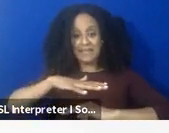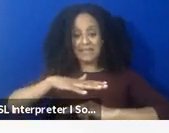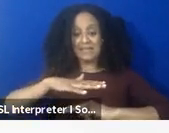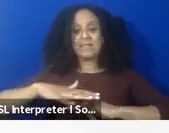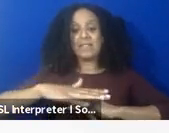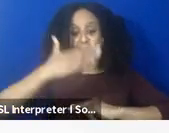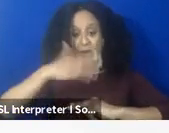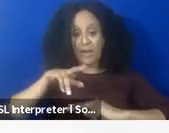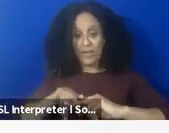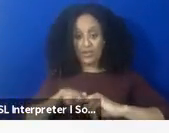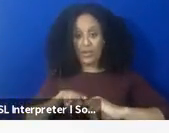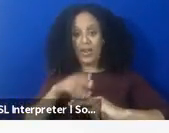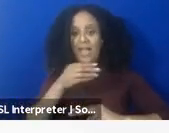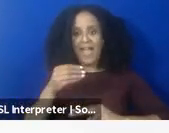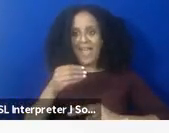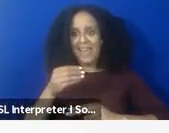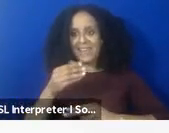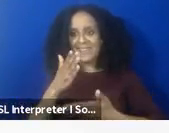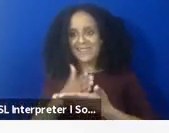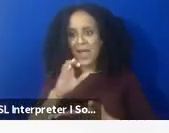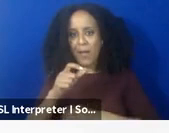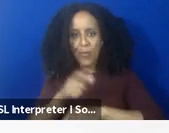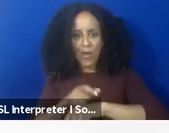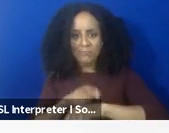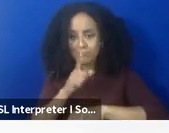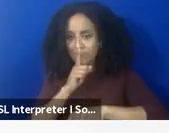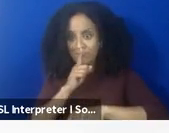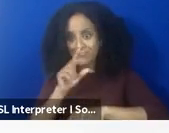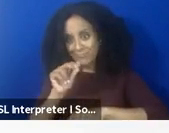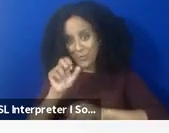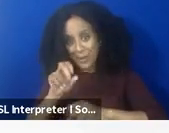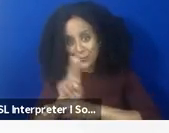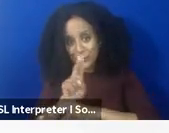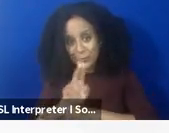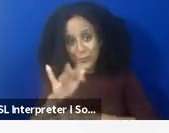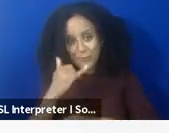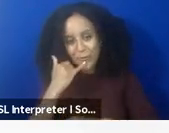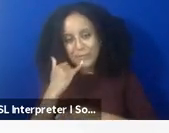now we'll just use our phones. We don't even need stopwatches anymore. So that's an easy screen.